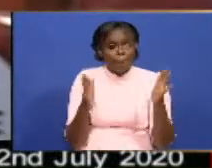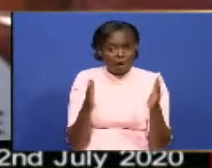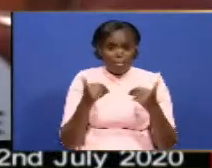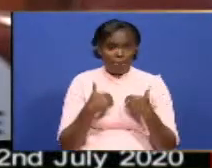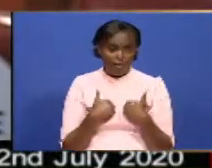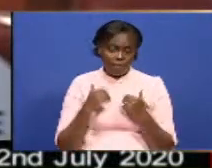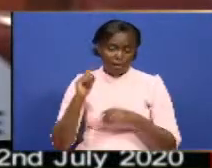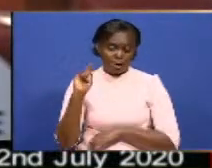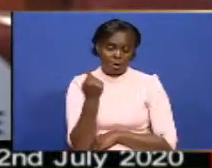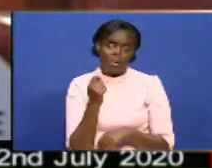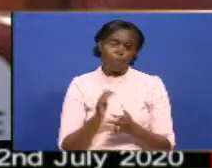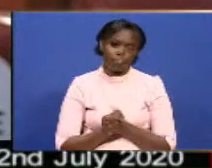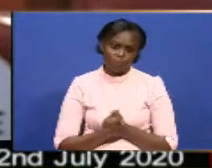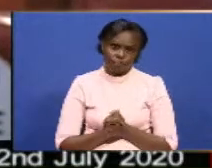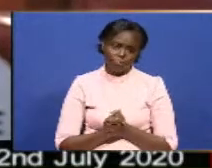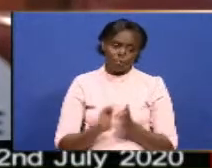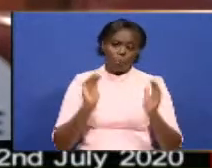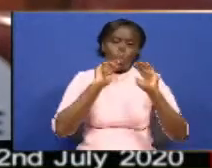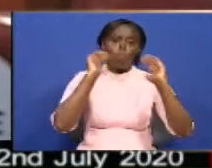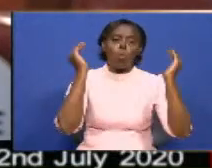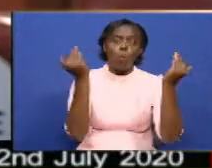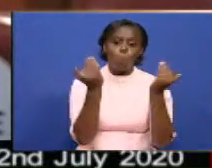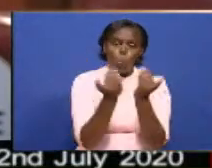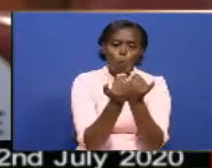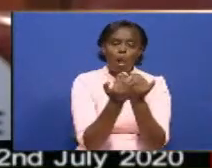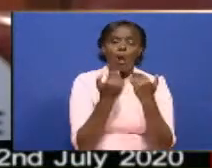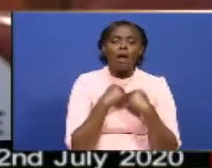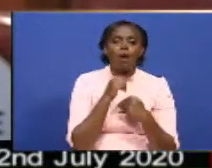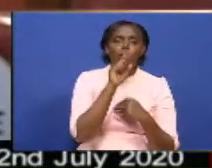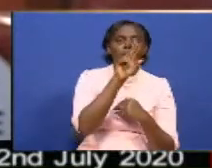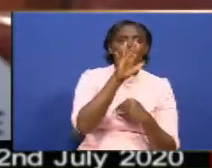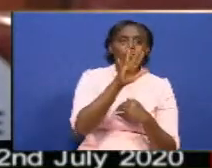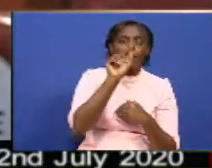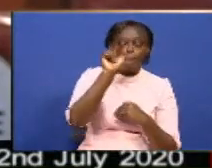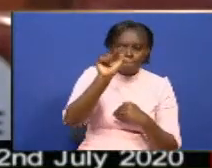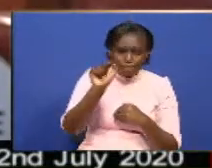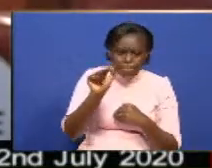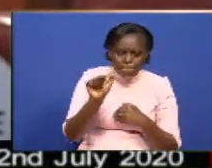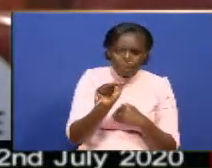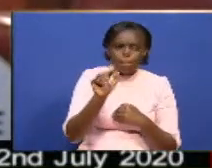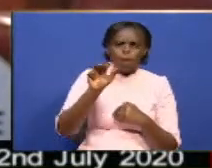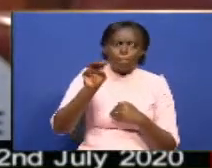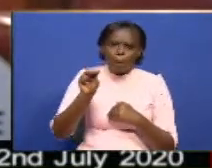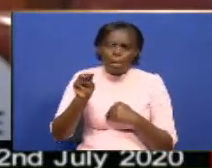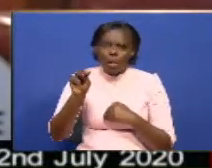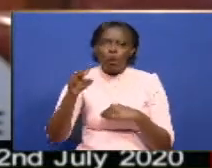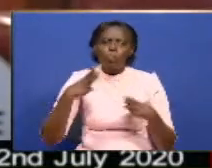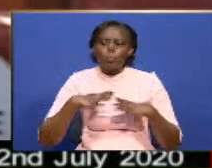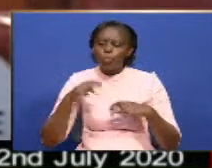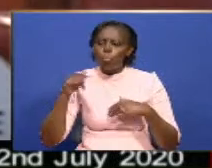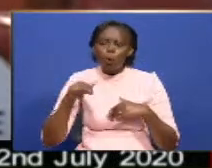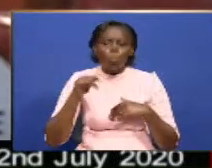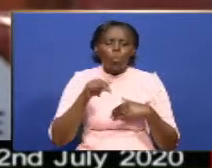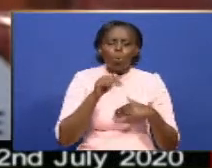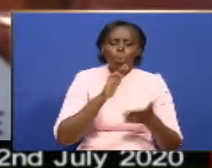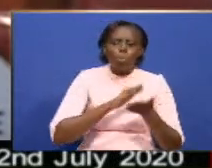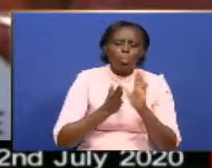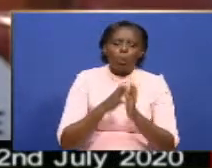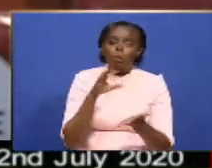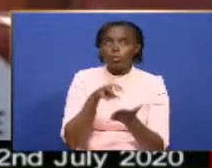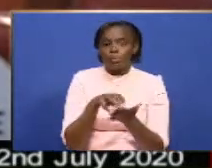have. Worldwide, we have about 25 million people who are walking around as refugees and without